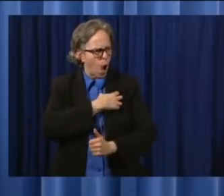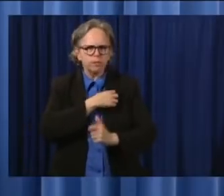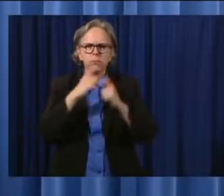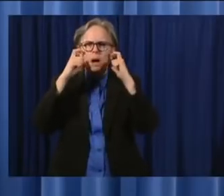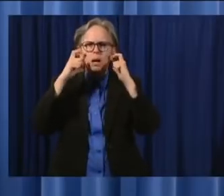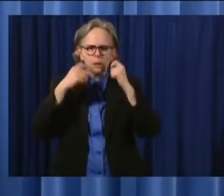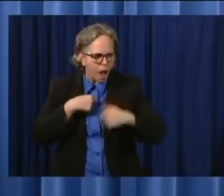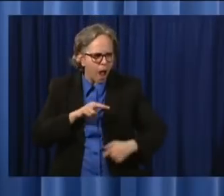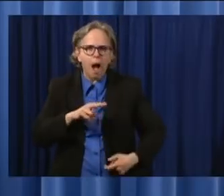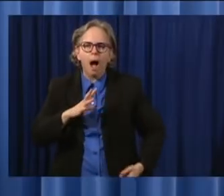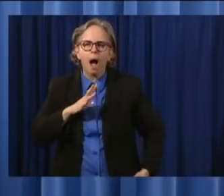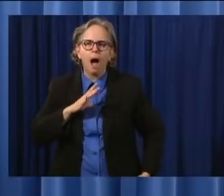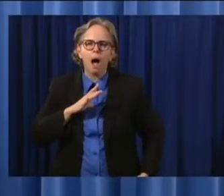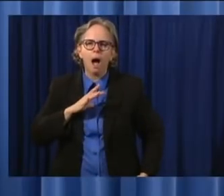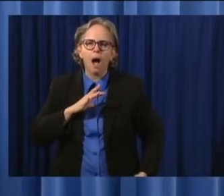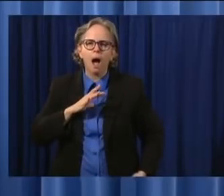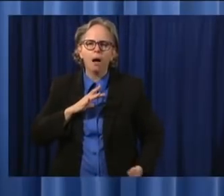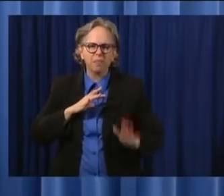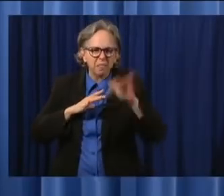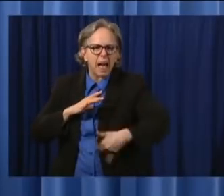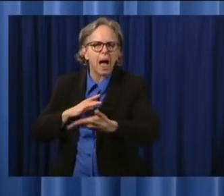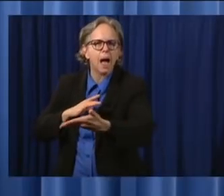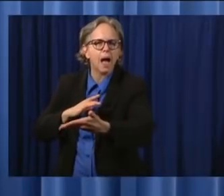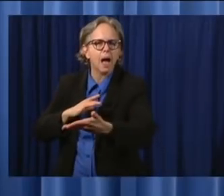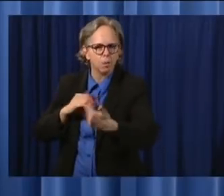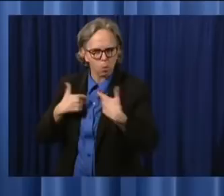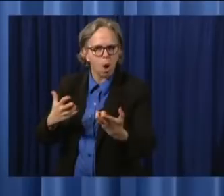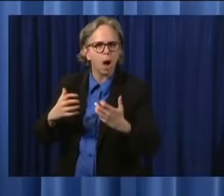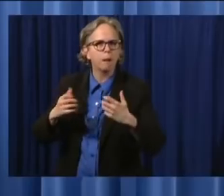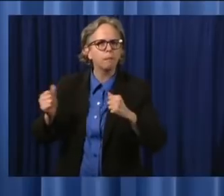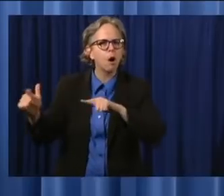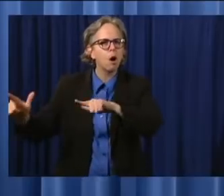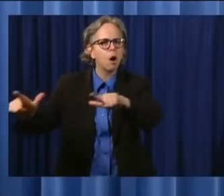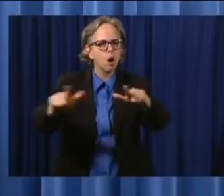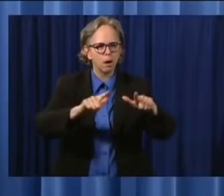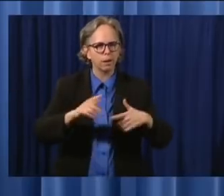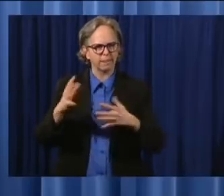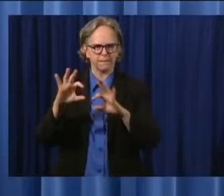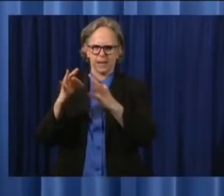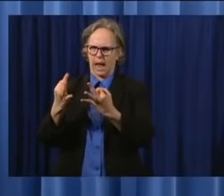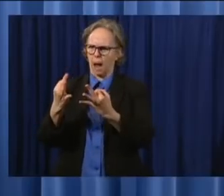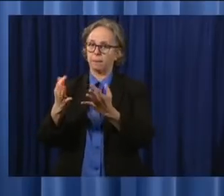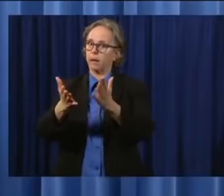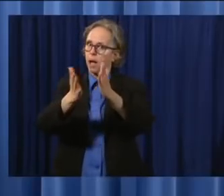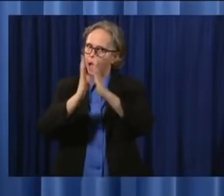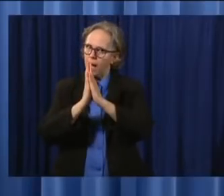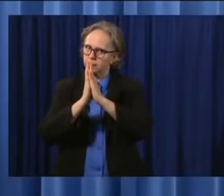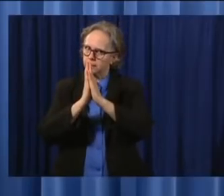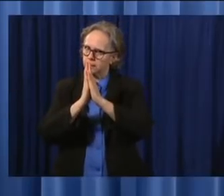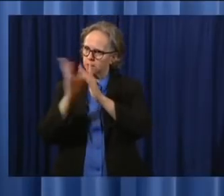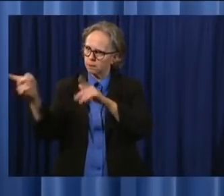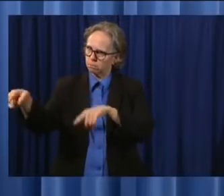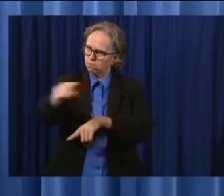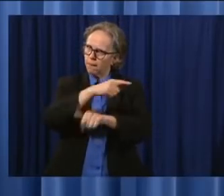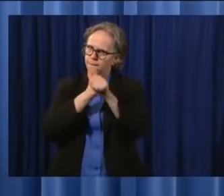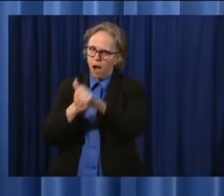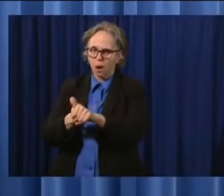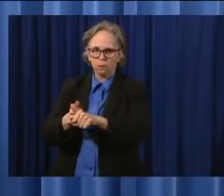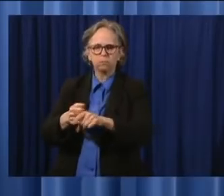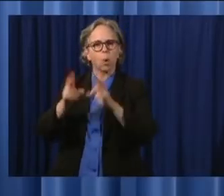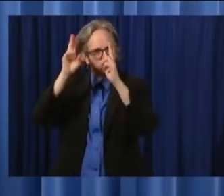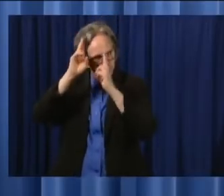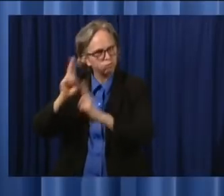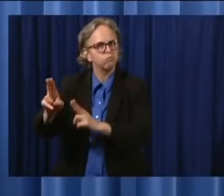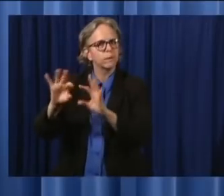that was, you know, certainly a request by the Radcliffe family. So it's that type thing that we